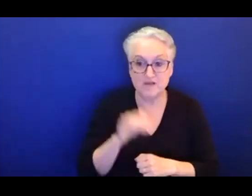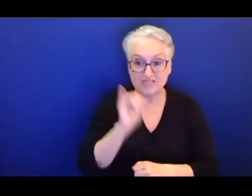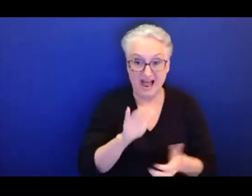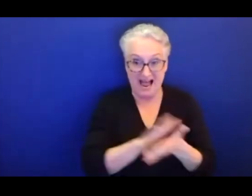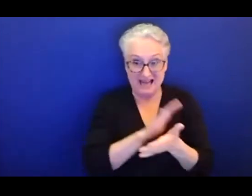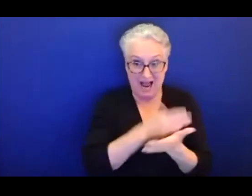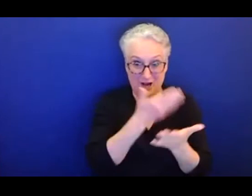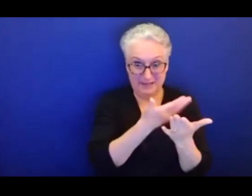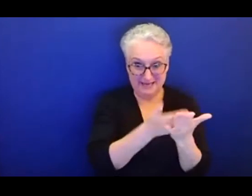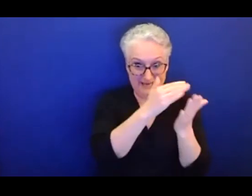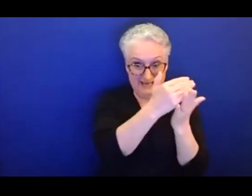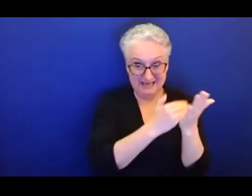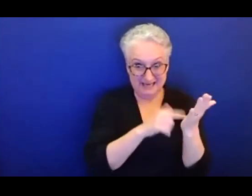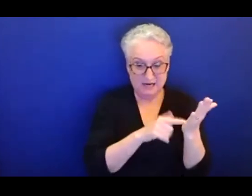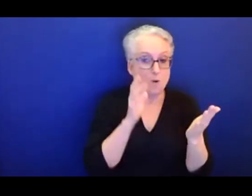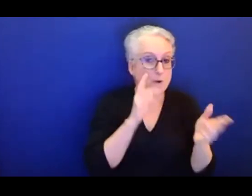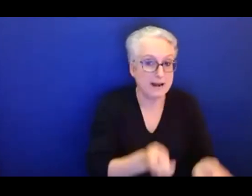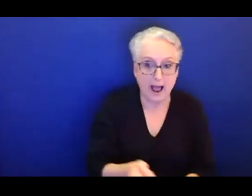currently live at